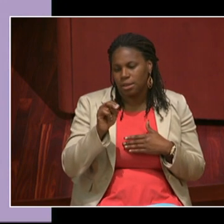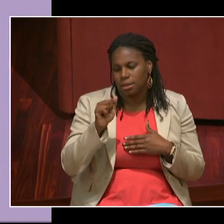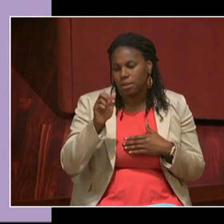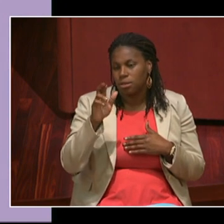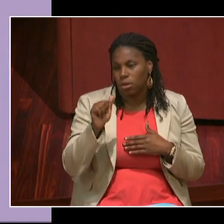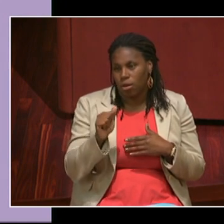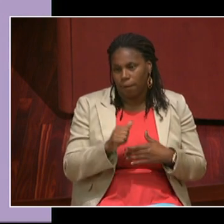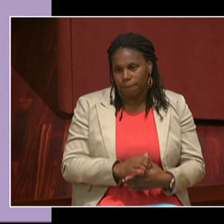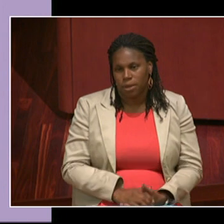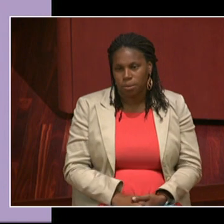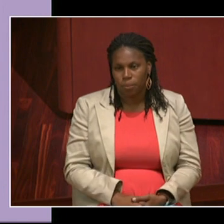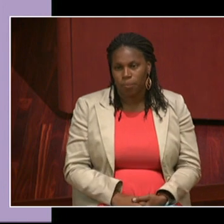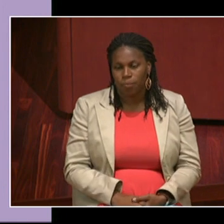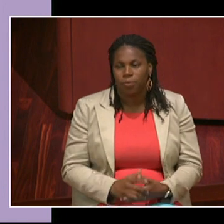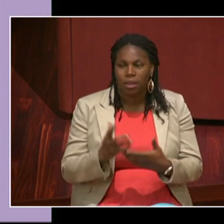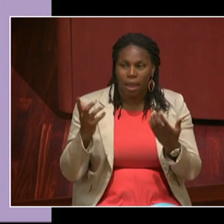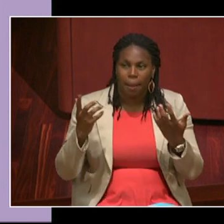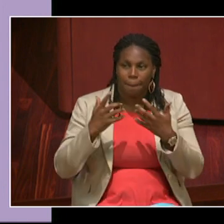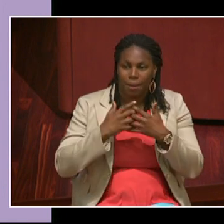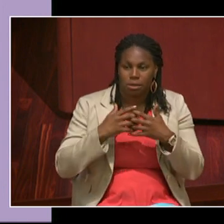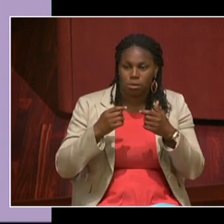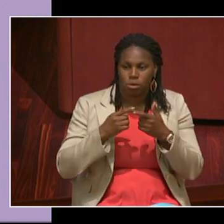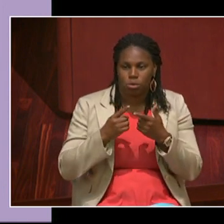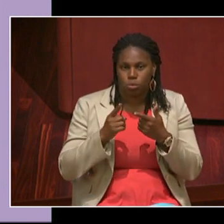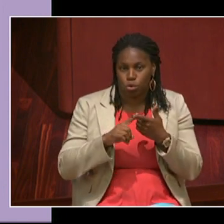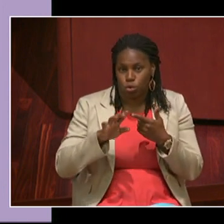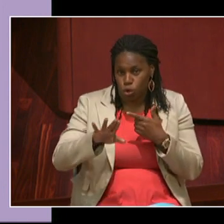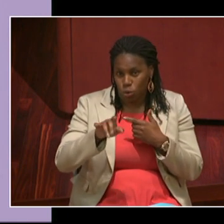useful and match up to your needs.